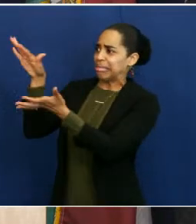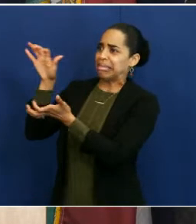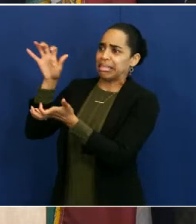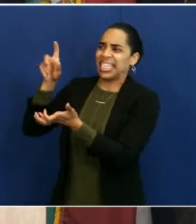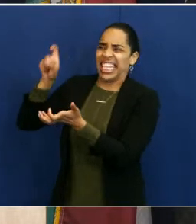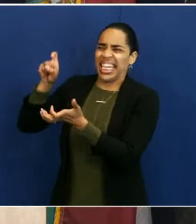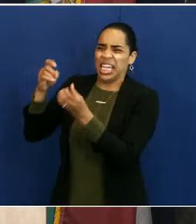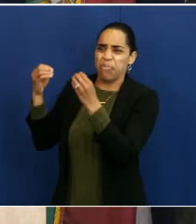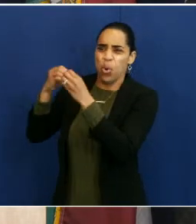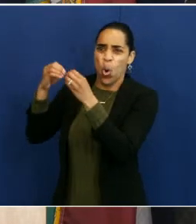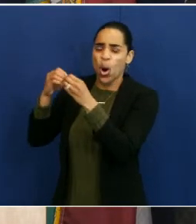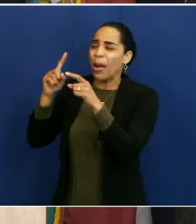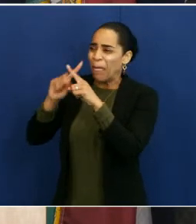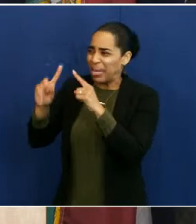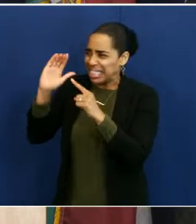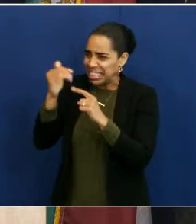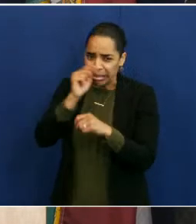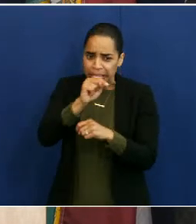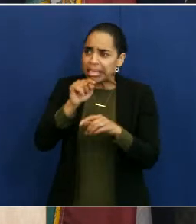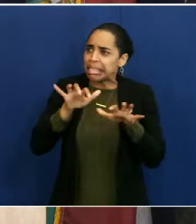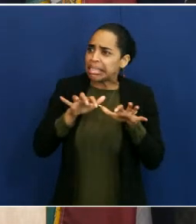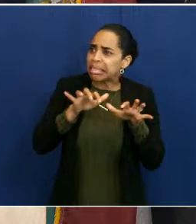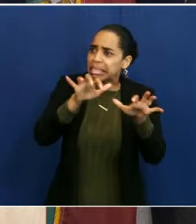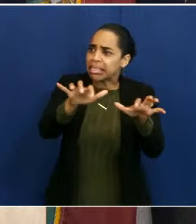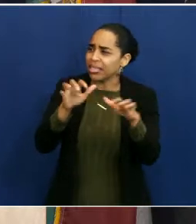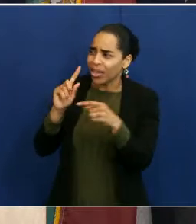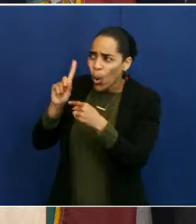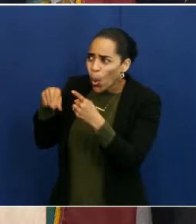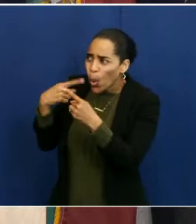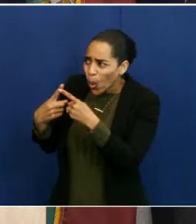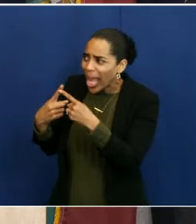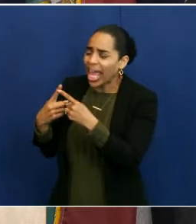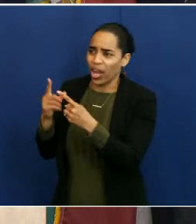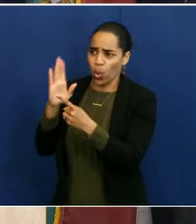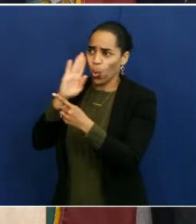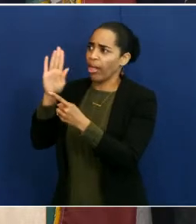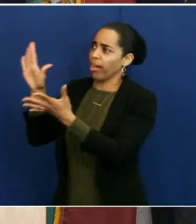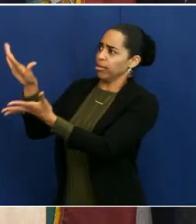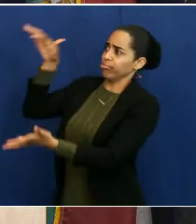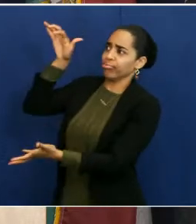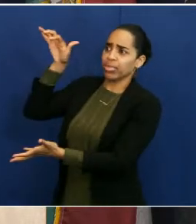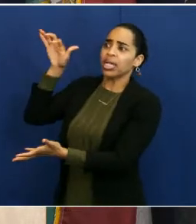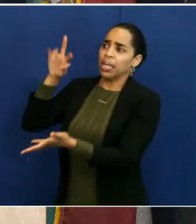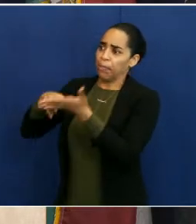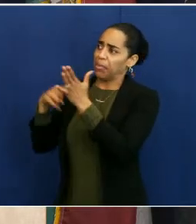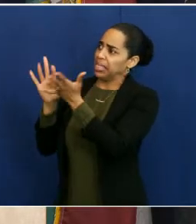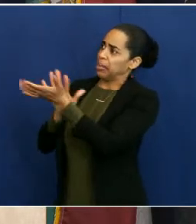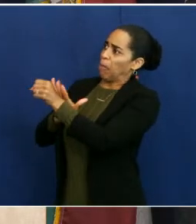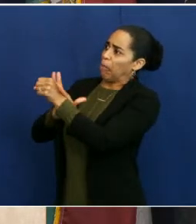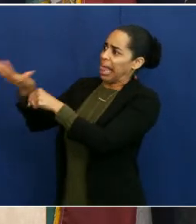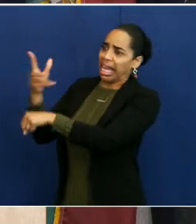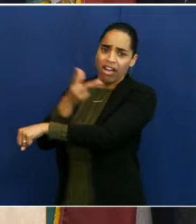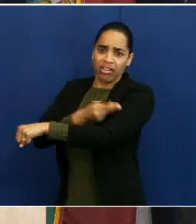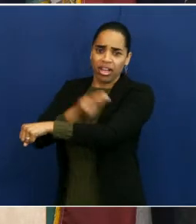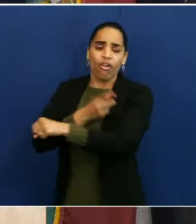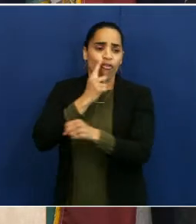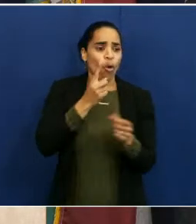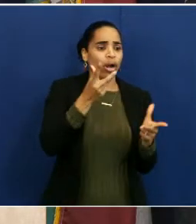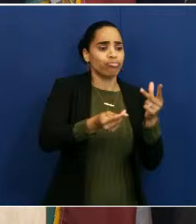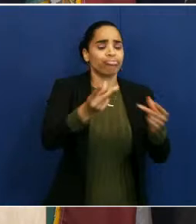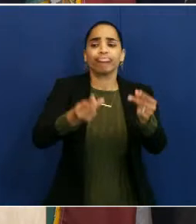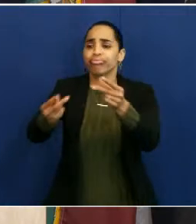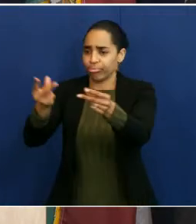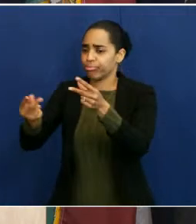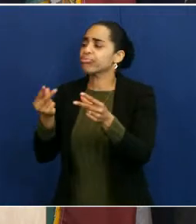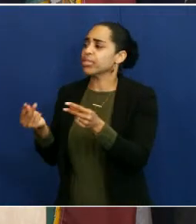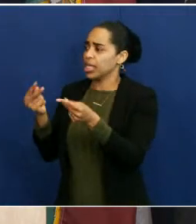that gap sort of closing every day, do you have any idea of when we'll reach a situation where that shifts, where we have more supply coming in than demand, and then